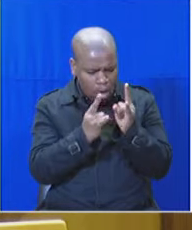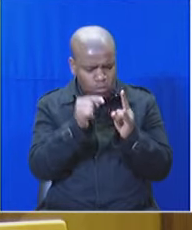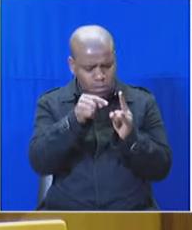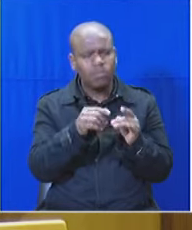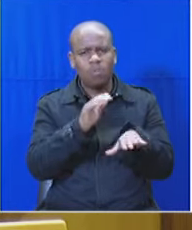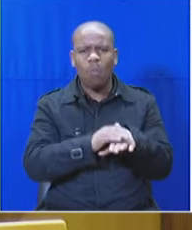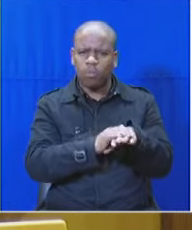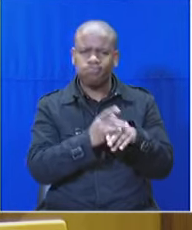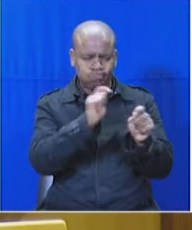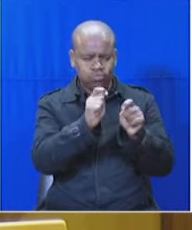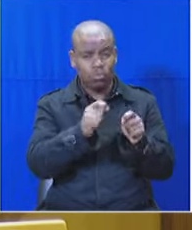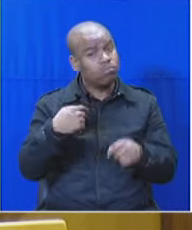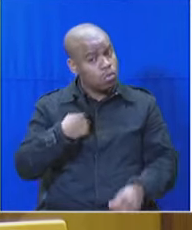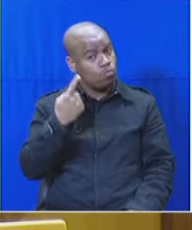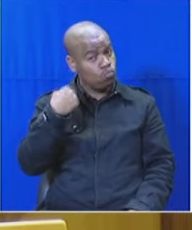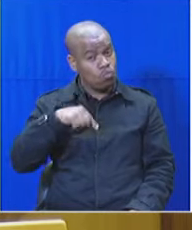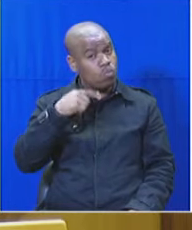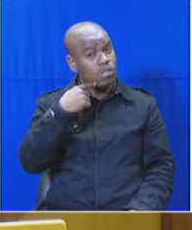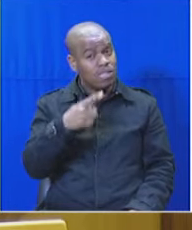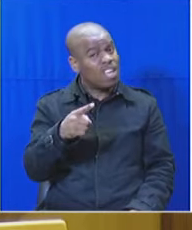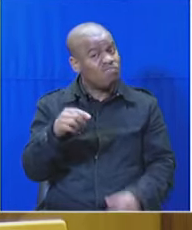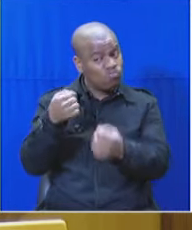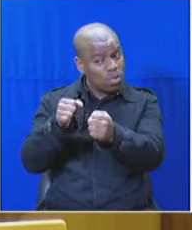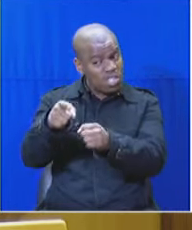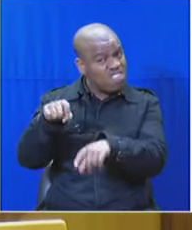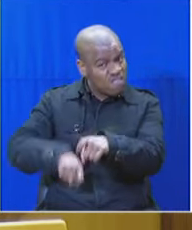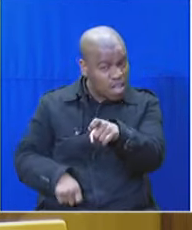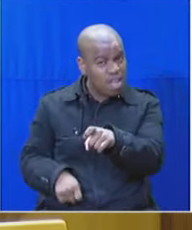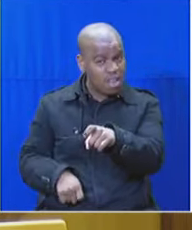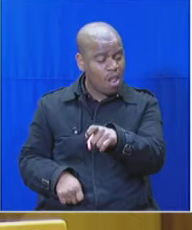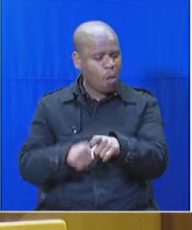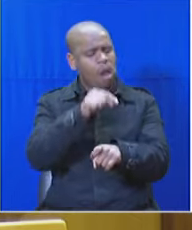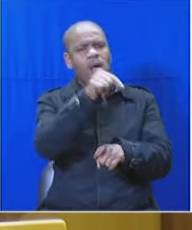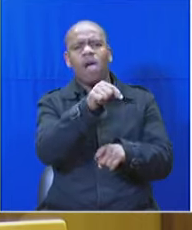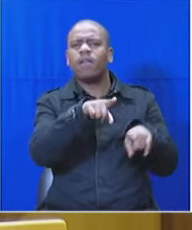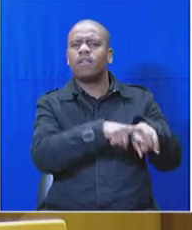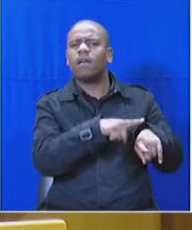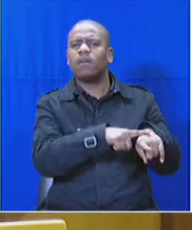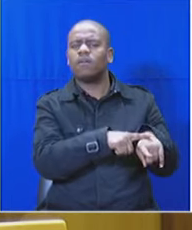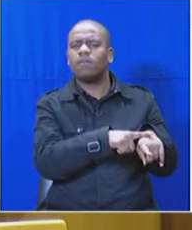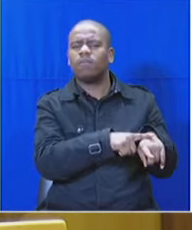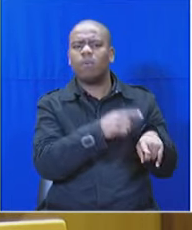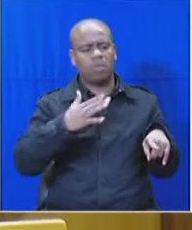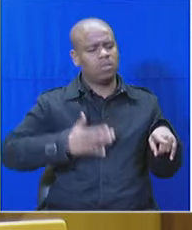the strategy is failing when on the other side, COGTA is busy merging these